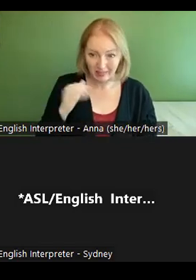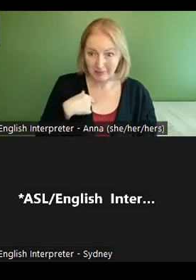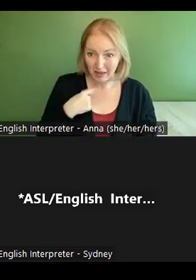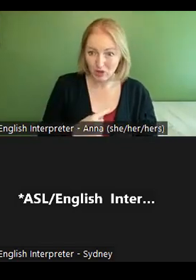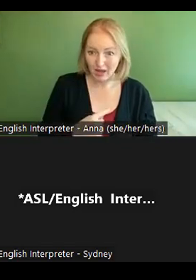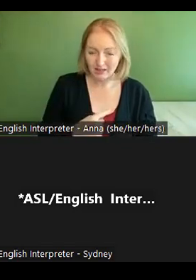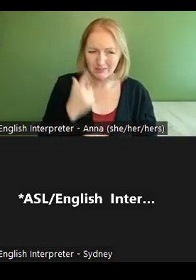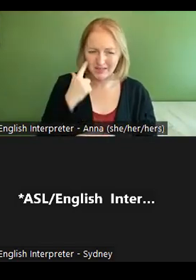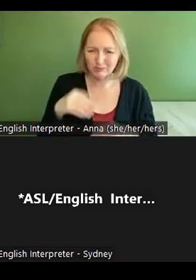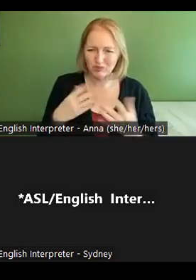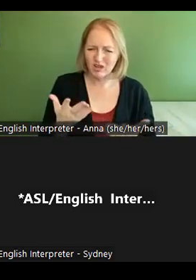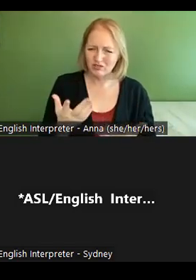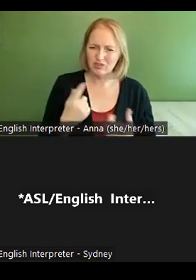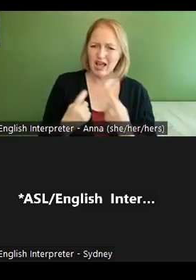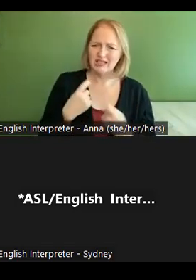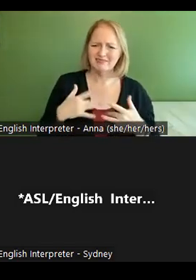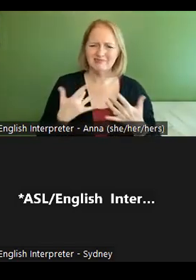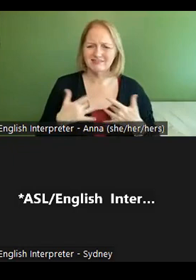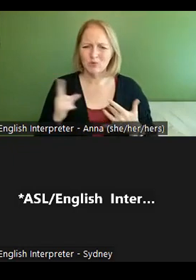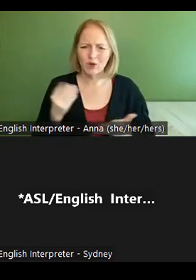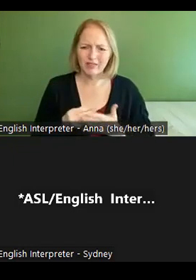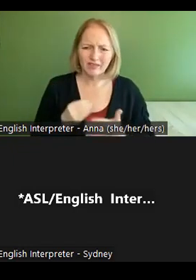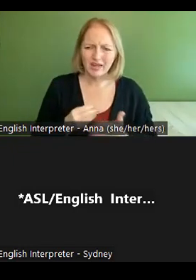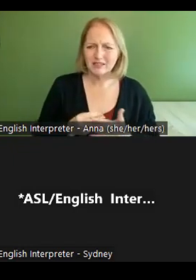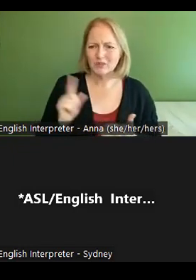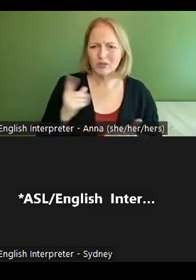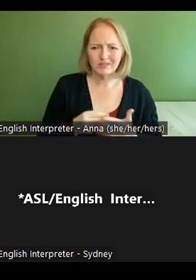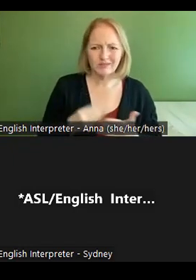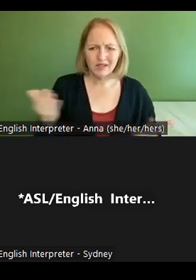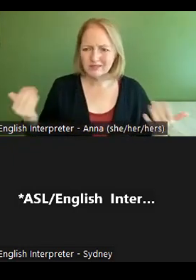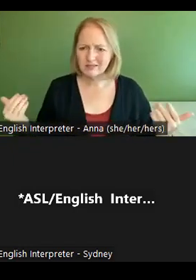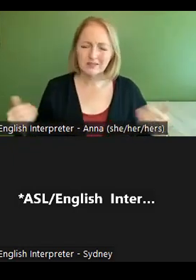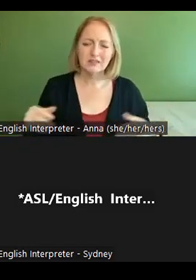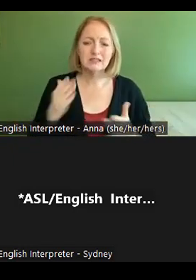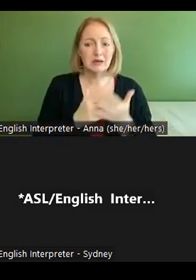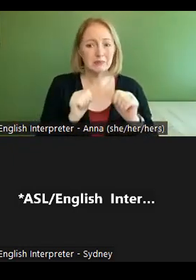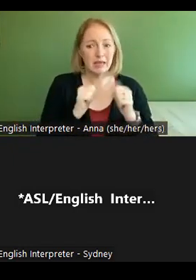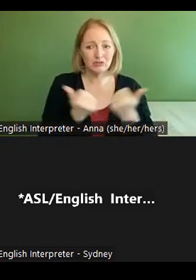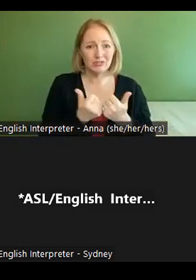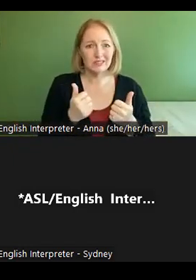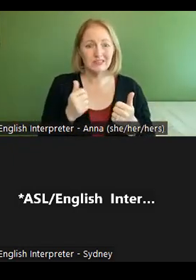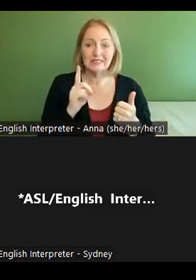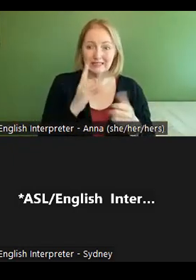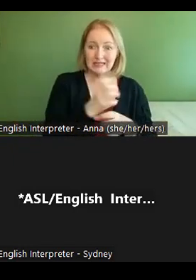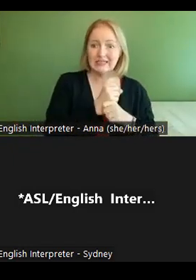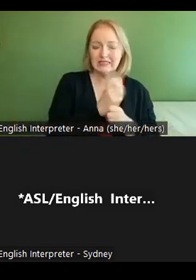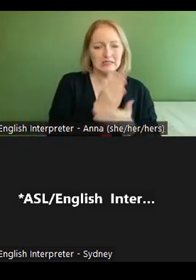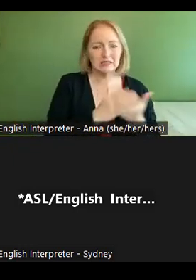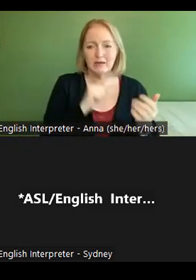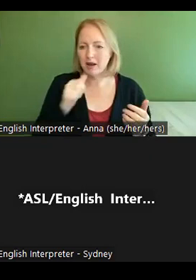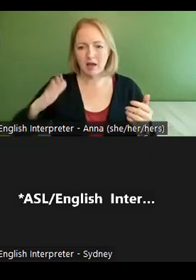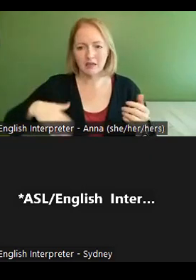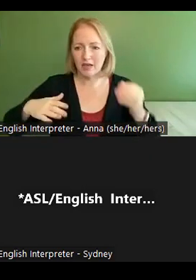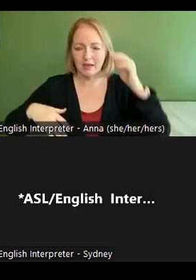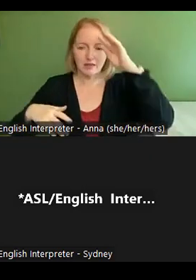Because providers are asking, where are those funds? Where are the funds? Some agencies and networks have received the funds and others haven't.